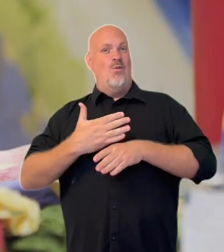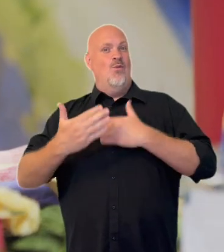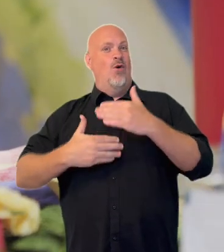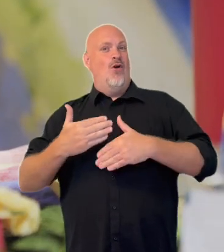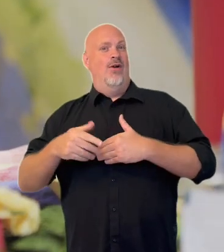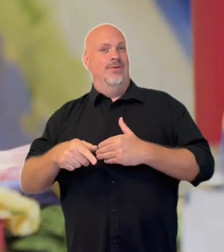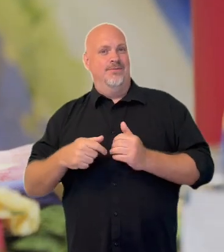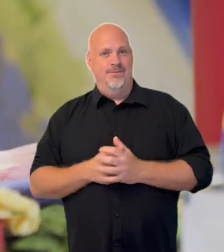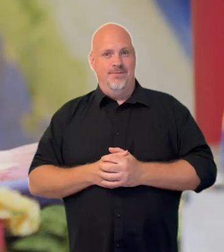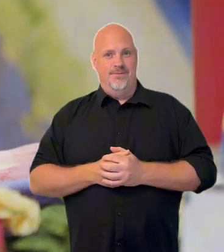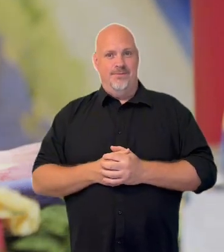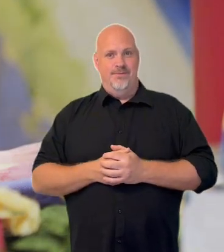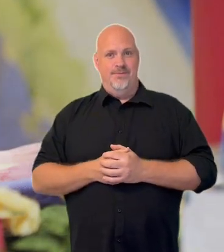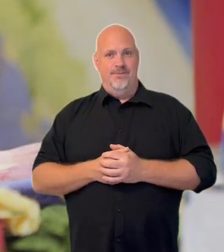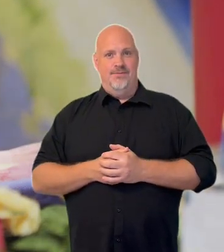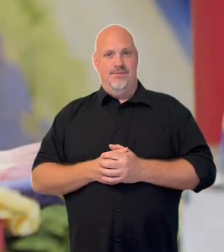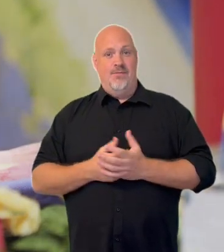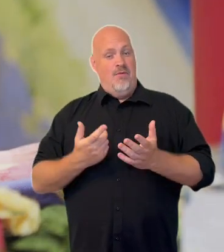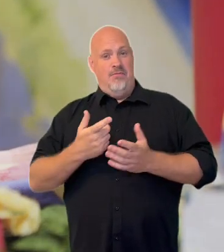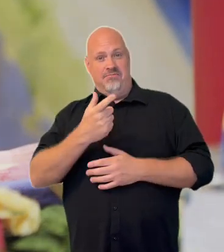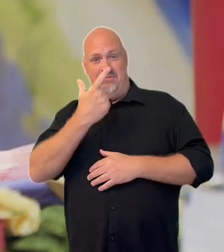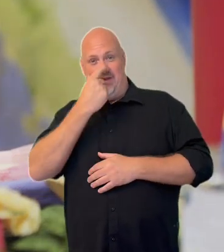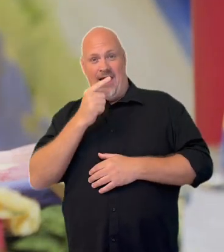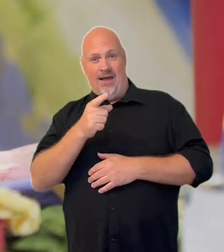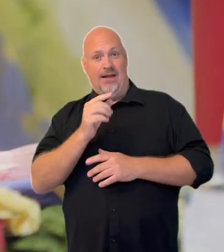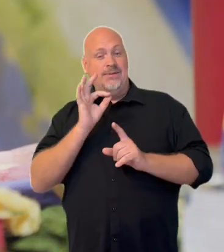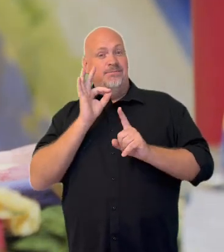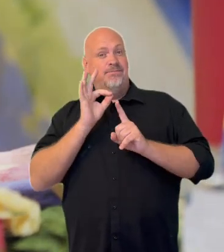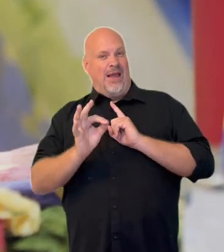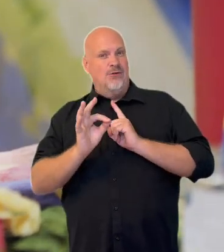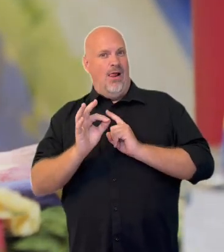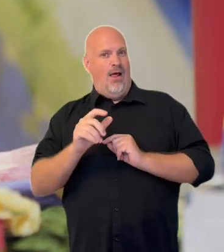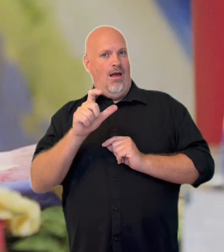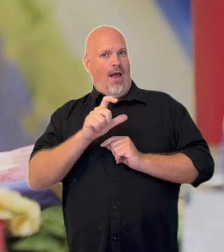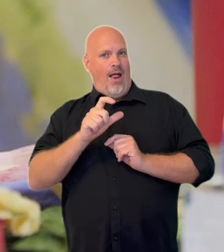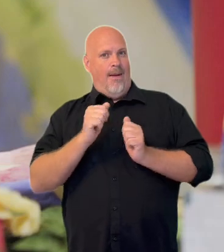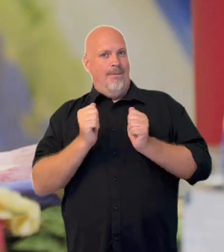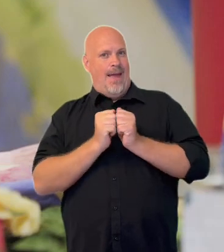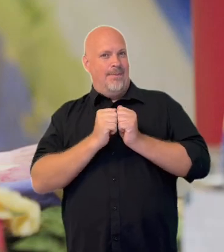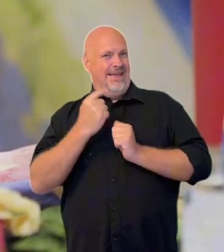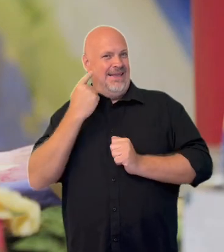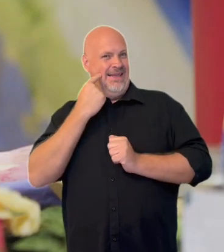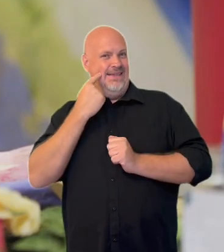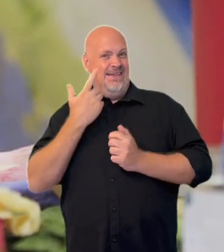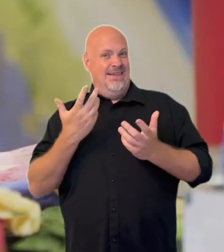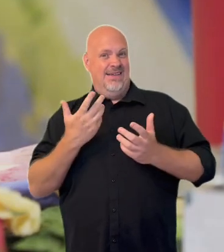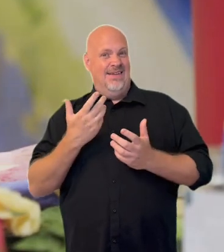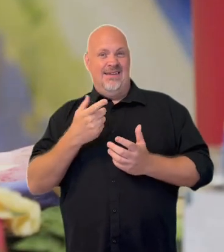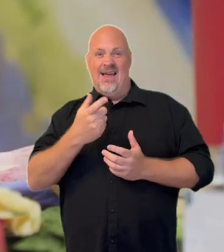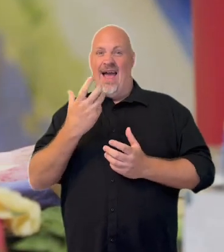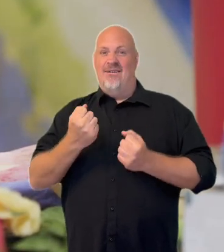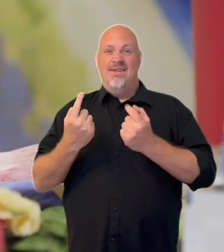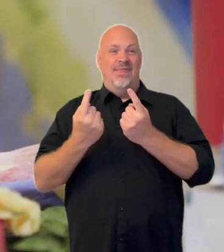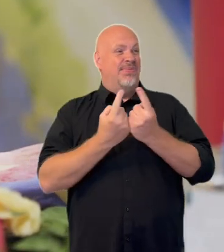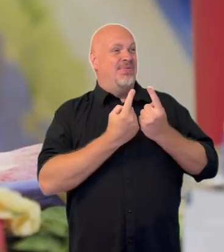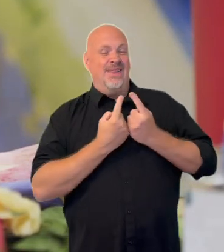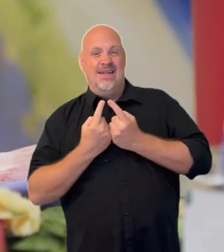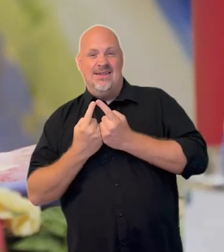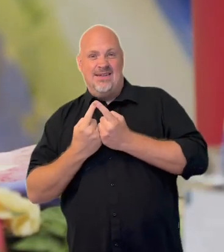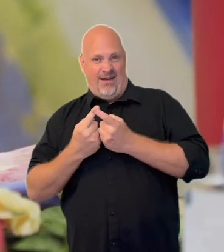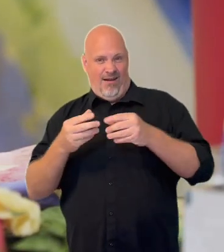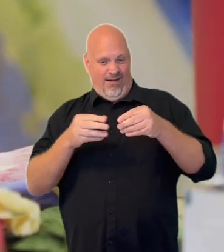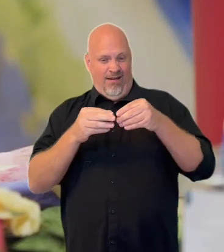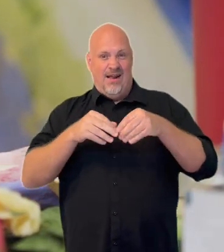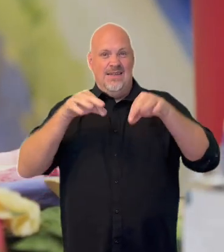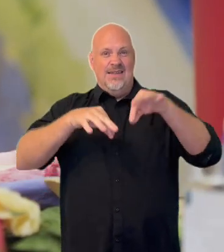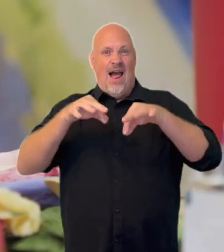make your own special coloured paper easily just by dyeing it with things you have around the house. And you can